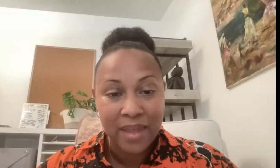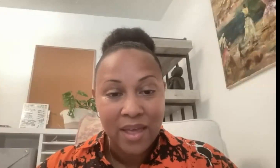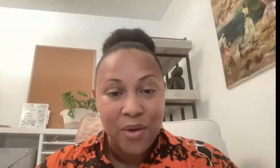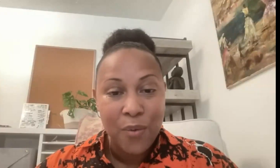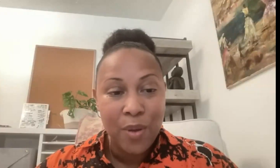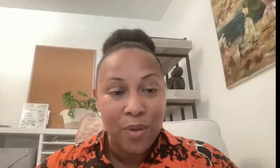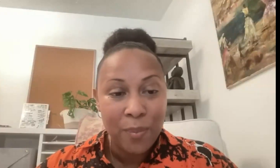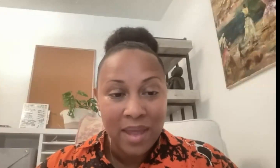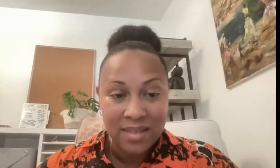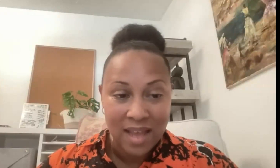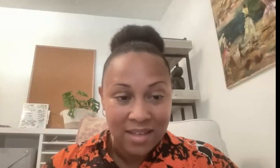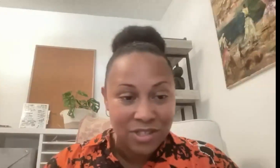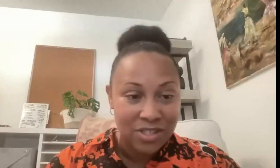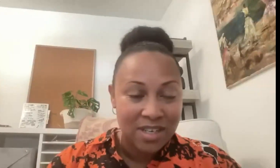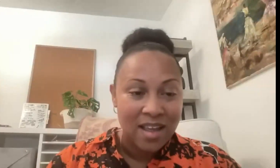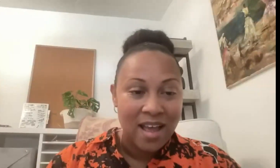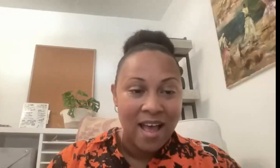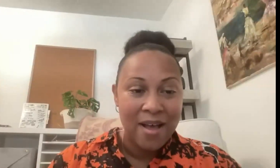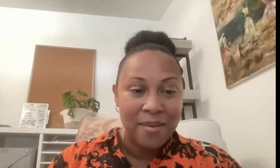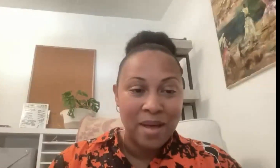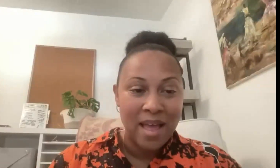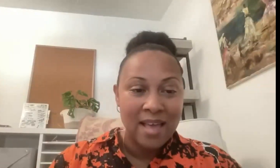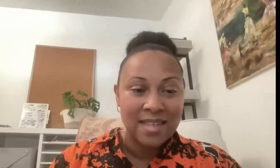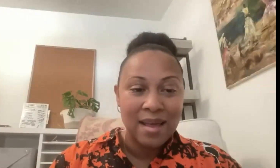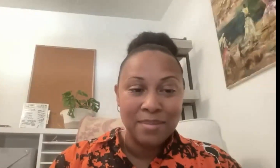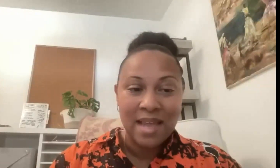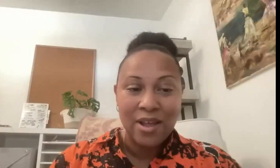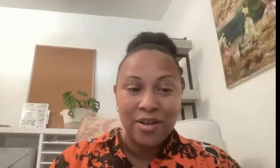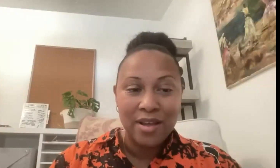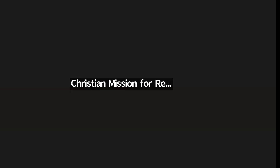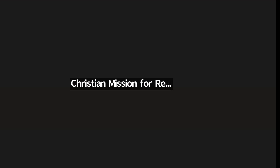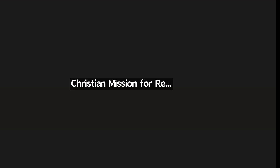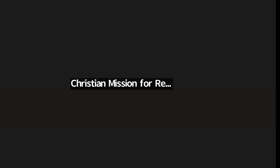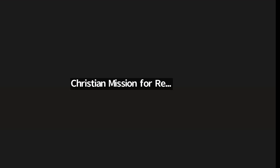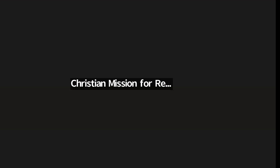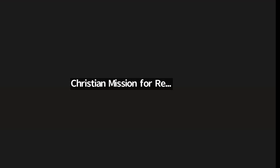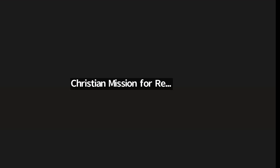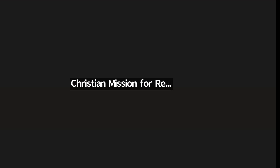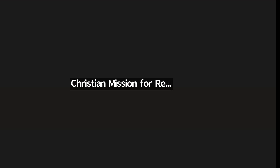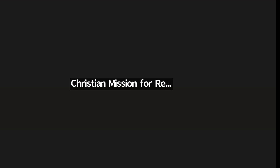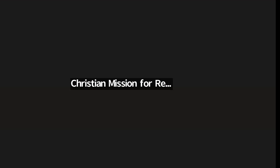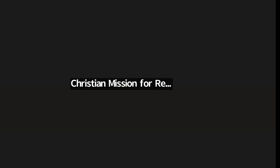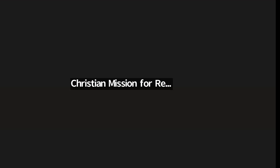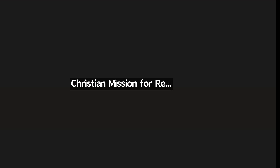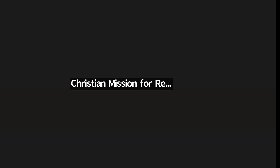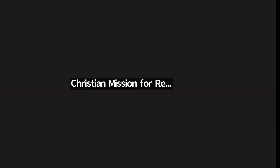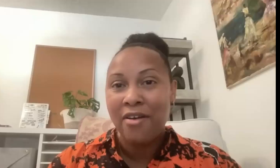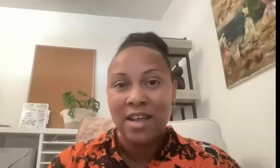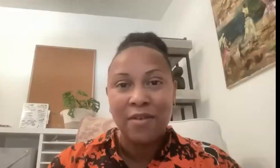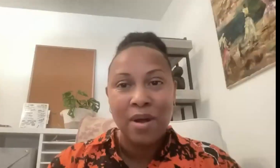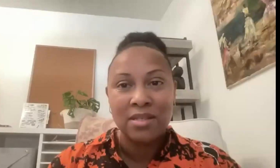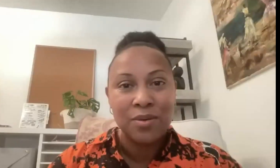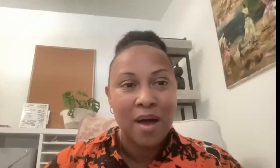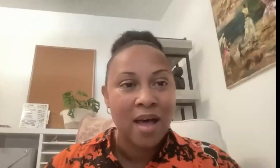today. We will be in touch. As I am saying, good day, good evening, and good night, I do